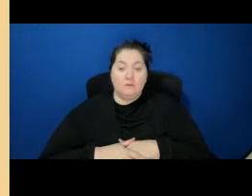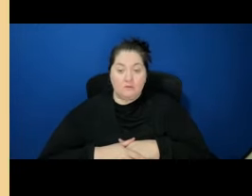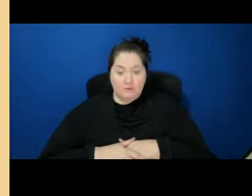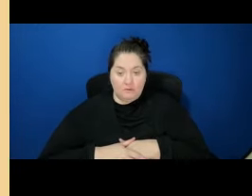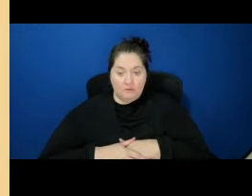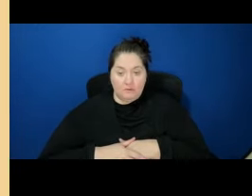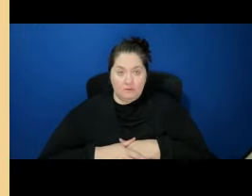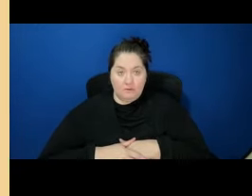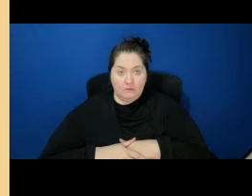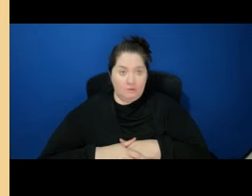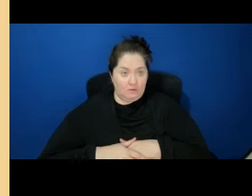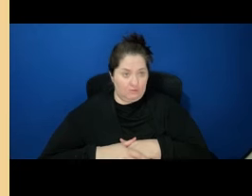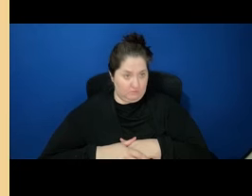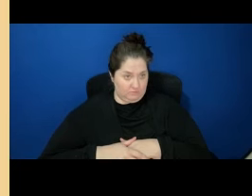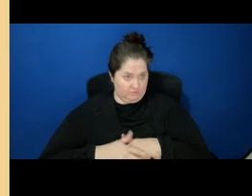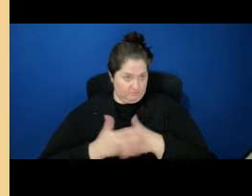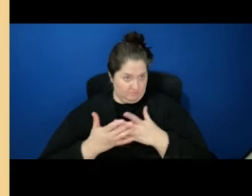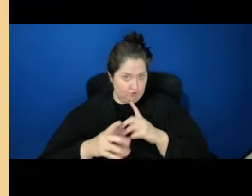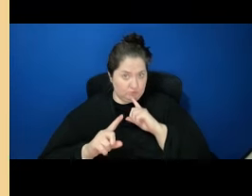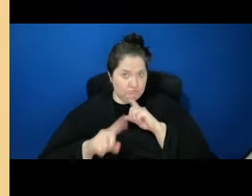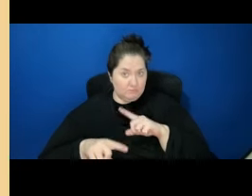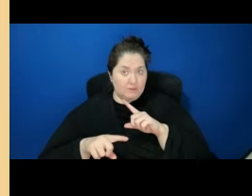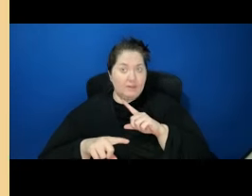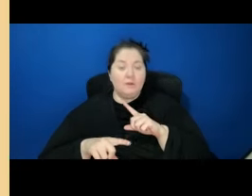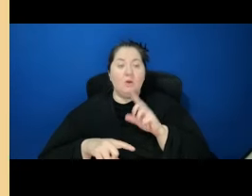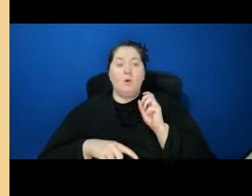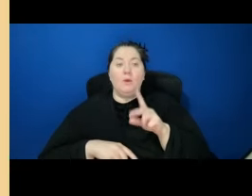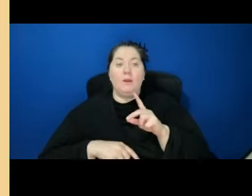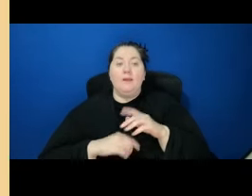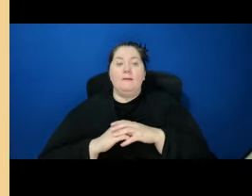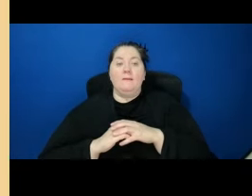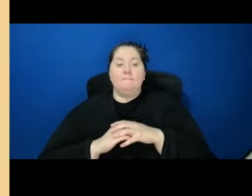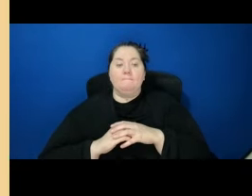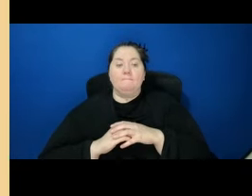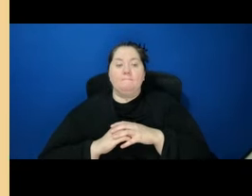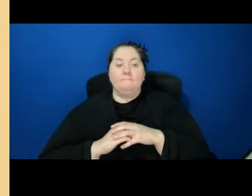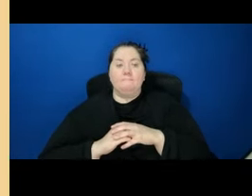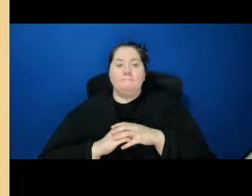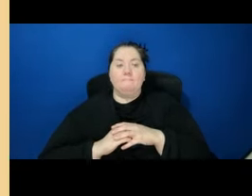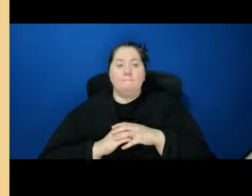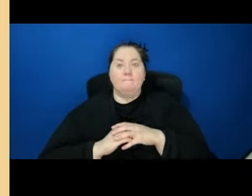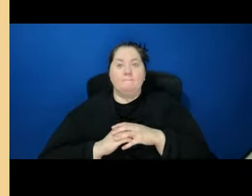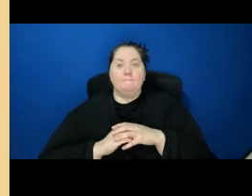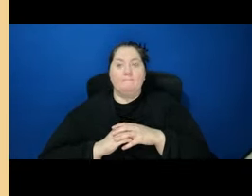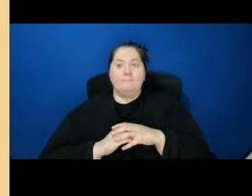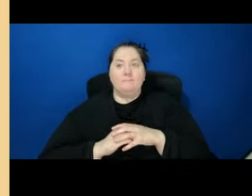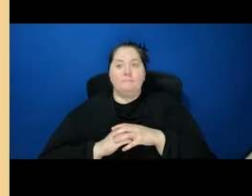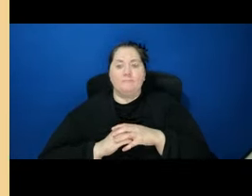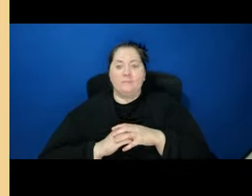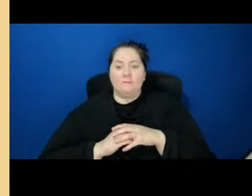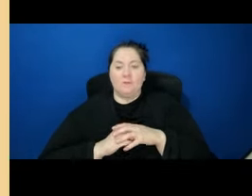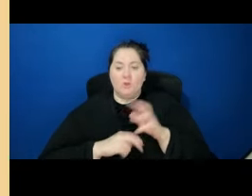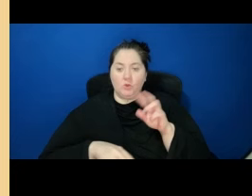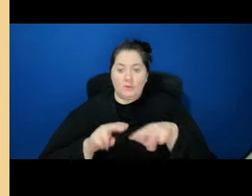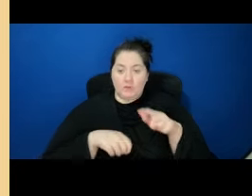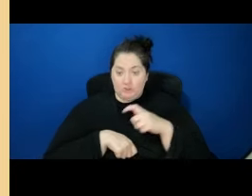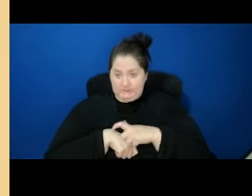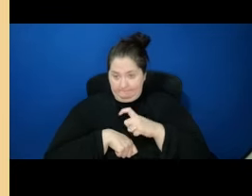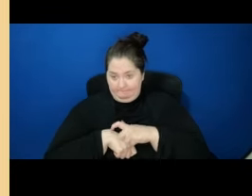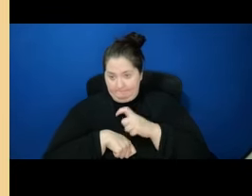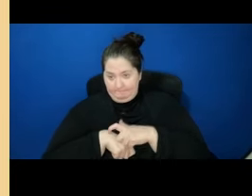For Brennan, are you done with that answer? Yes. Yeah, so we've been just looking at our time